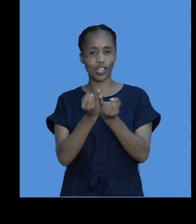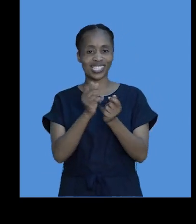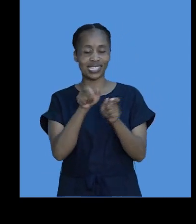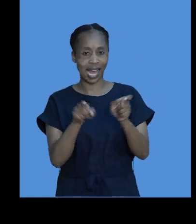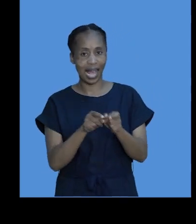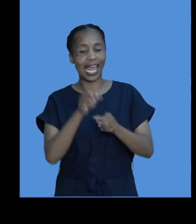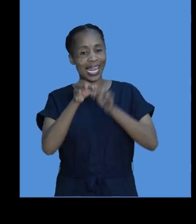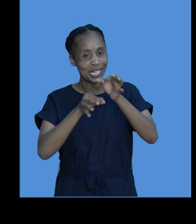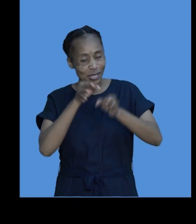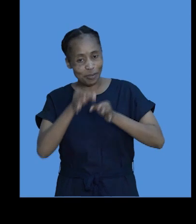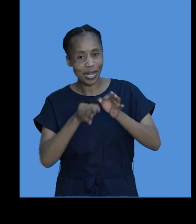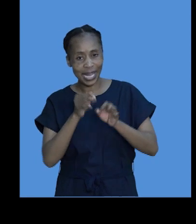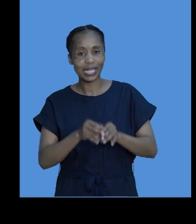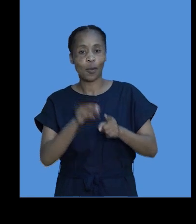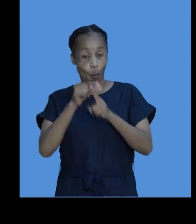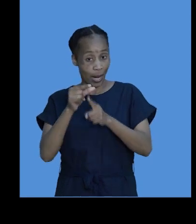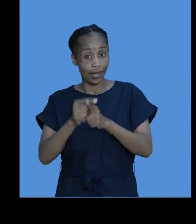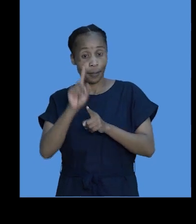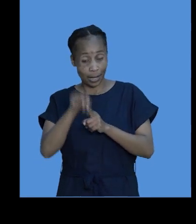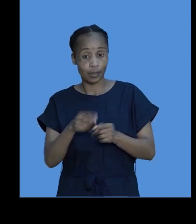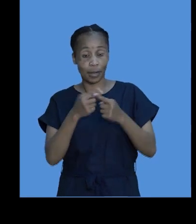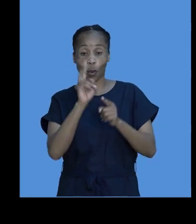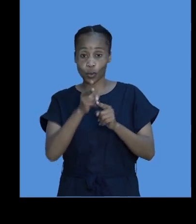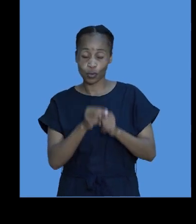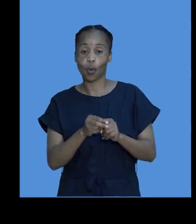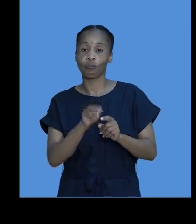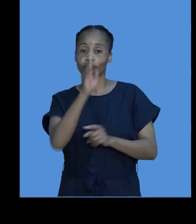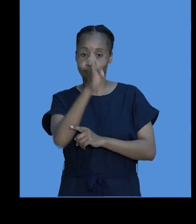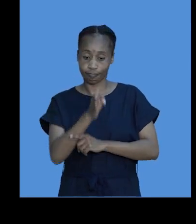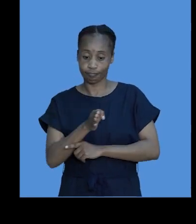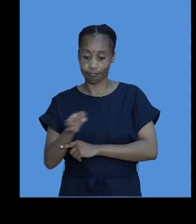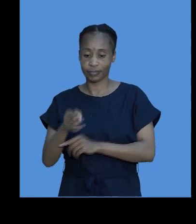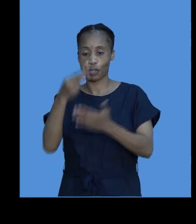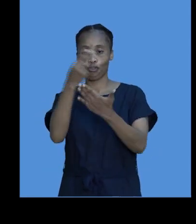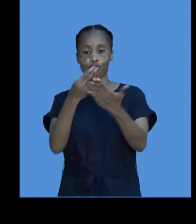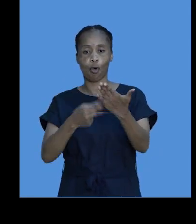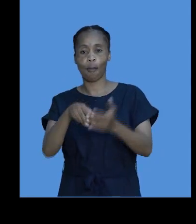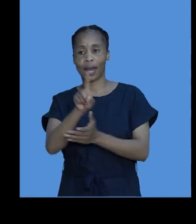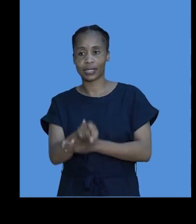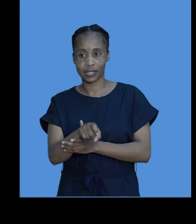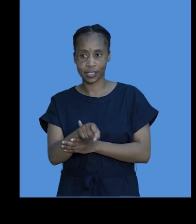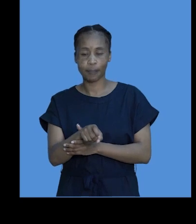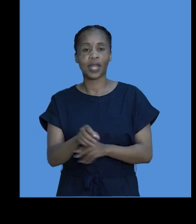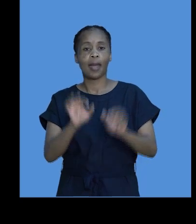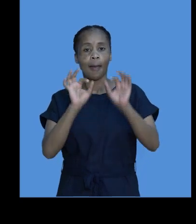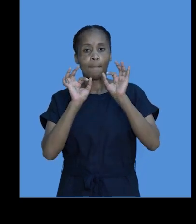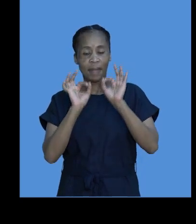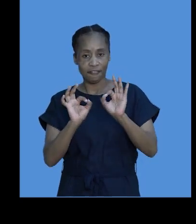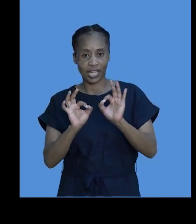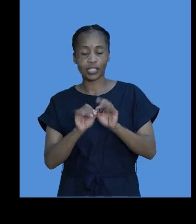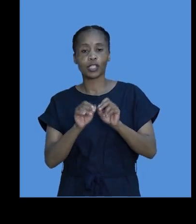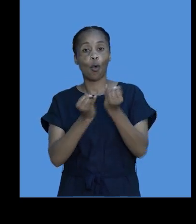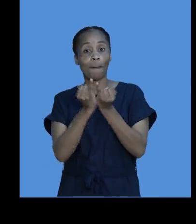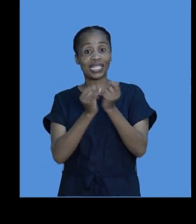perfect competitor? You need to be able to explain it in word and also by means of a diagram. Let's look at our solution.